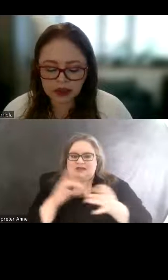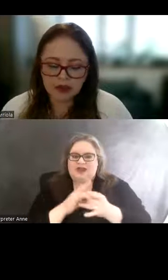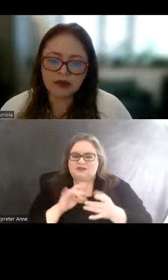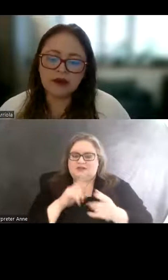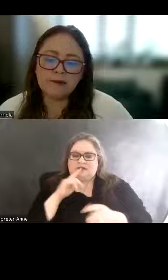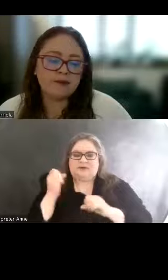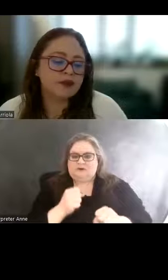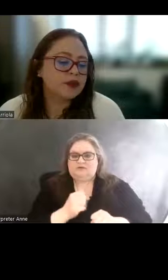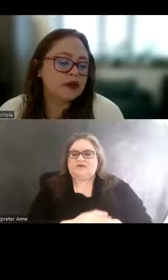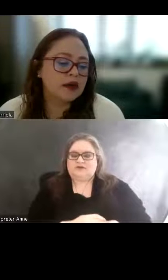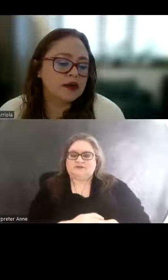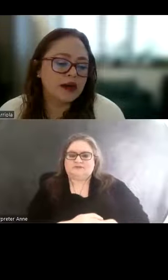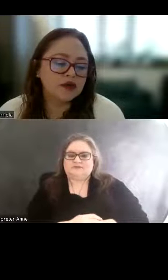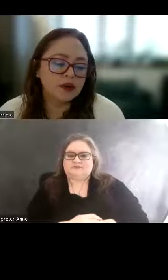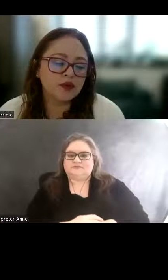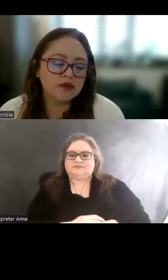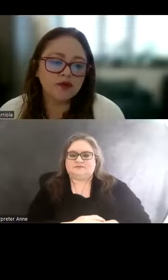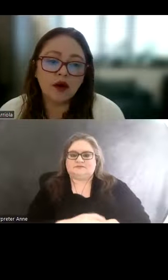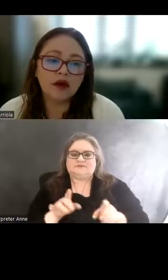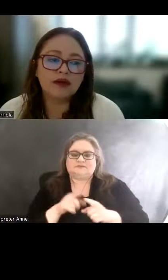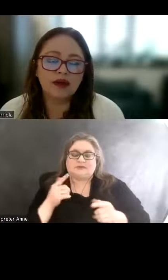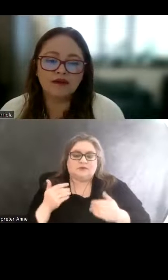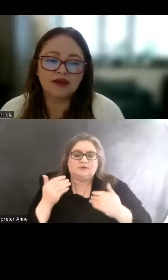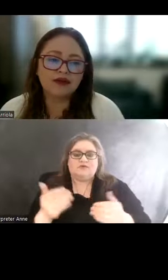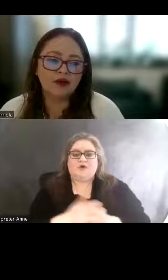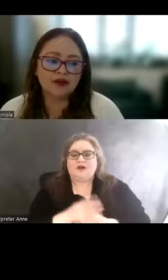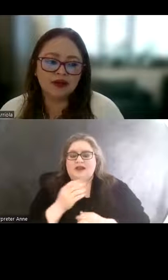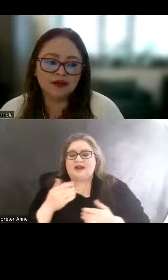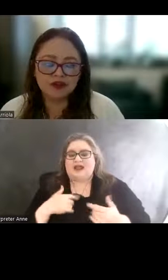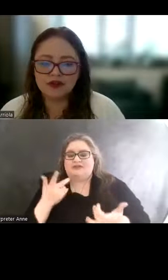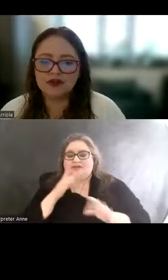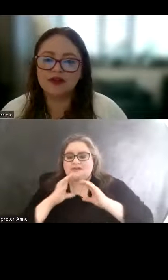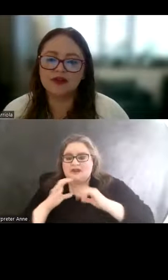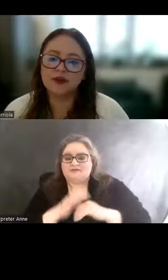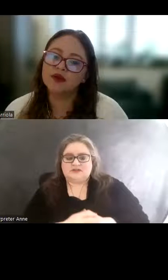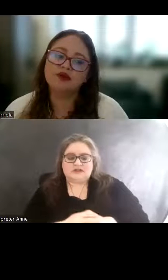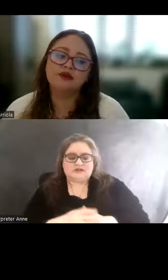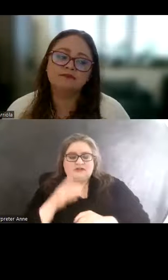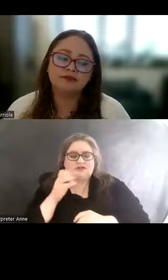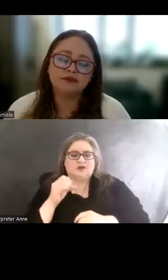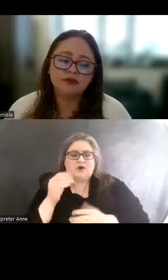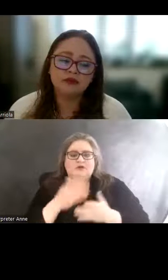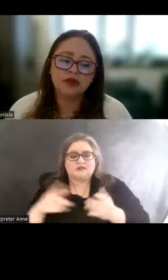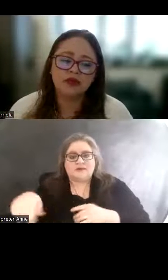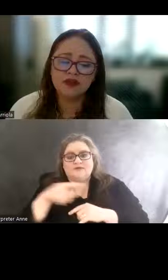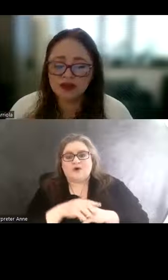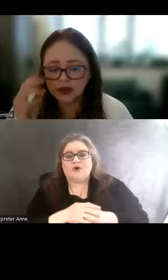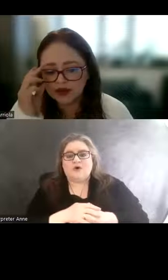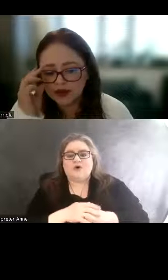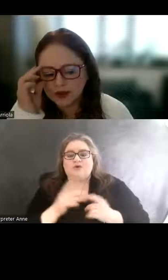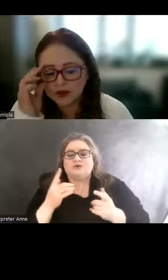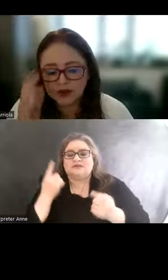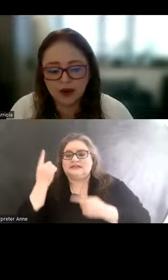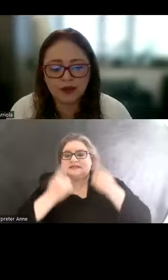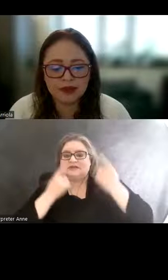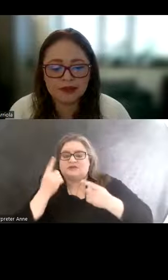powerful. As we're moving forward and having these conversations, right? So some of those